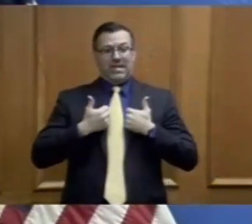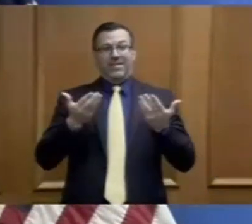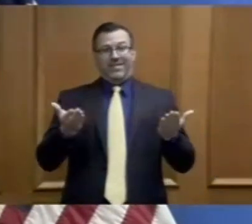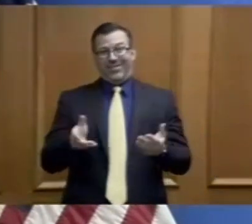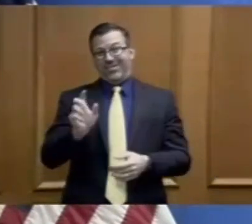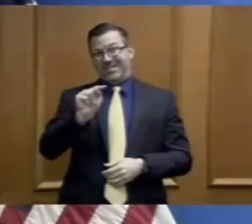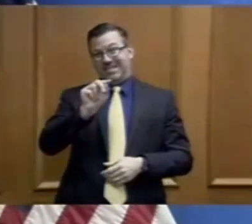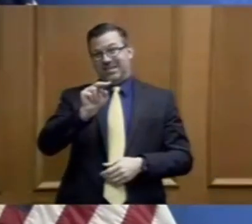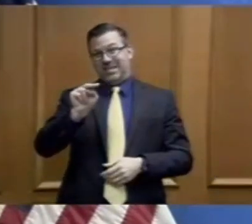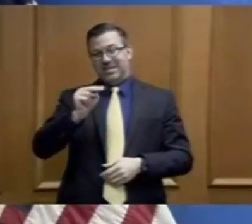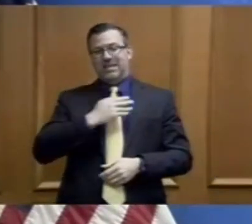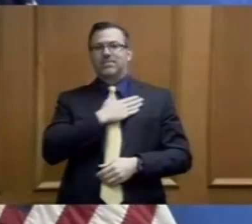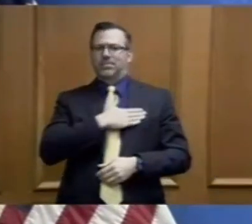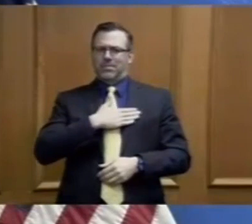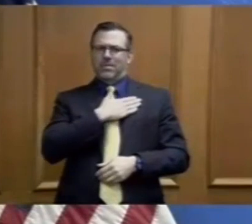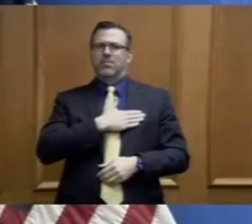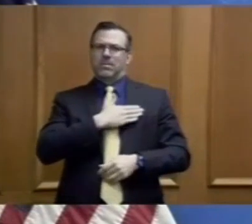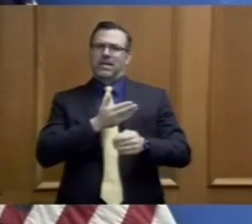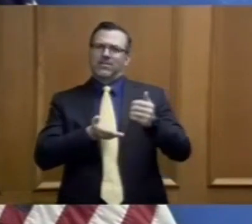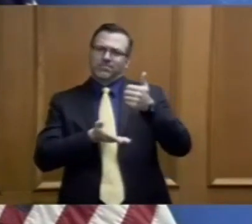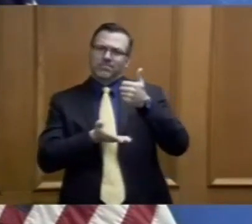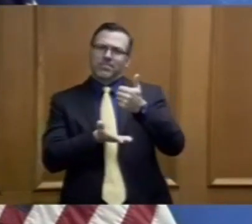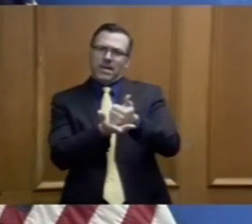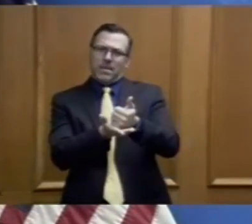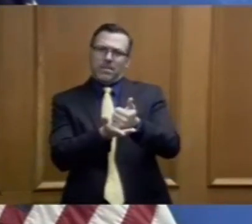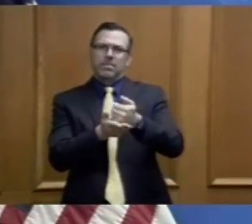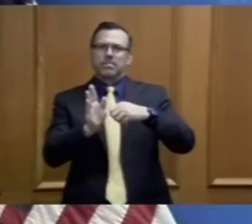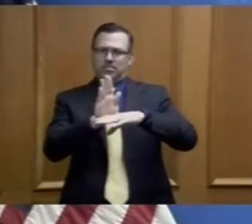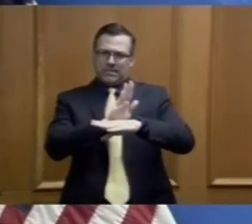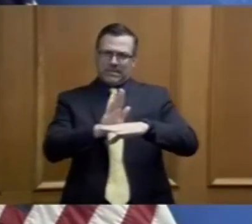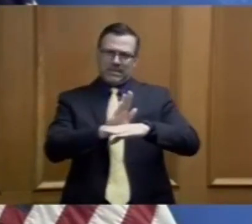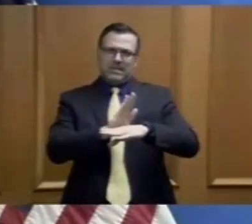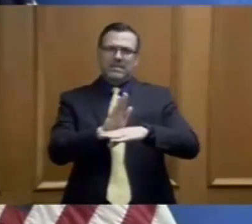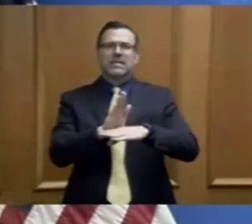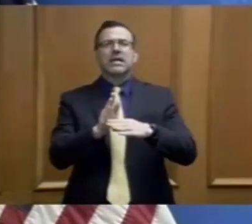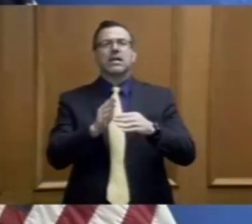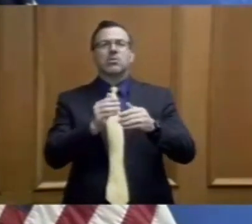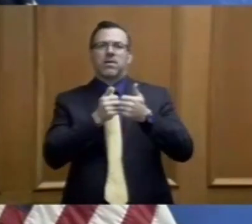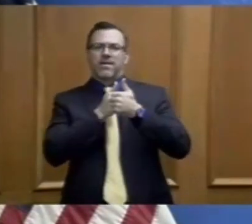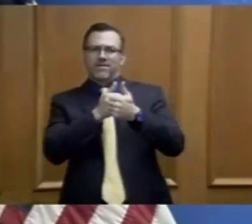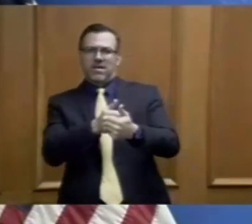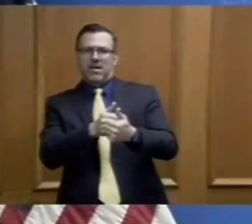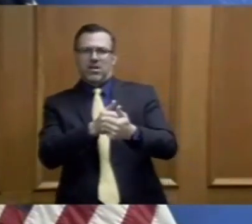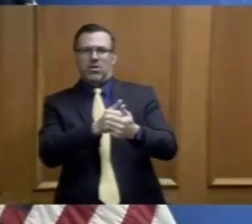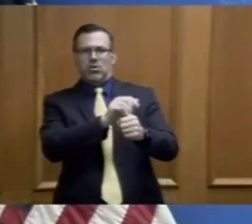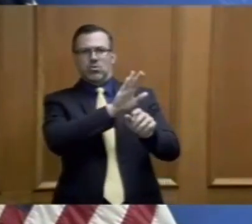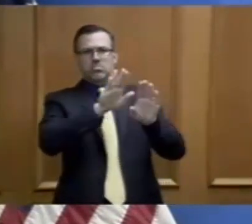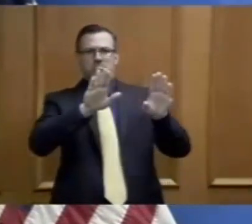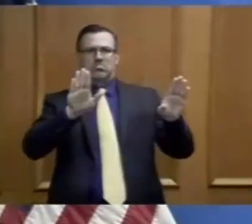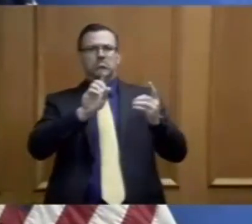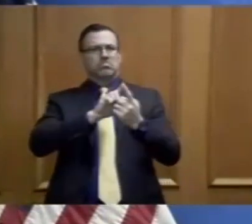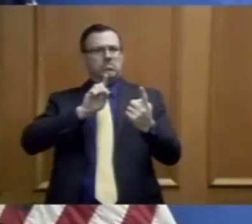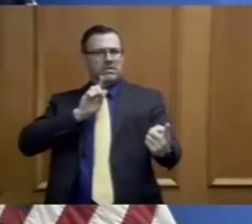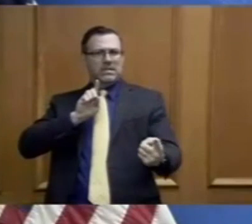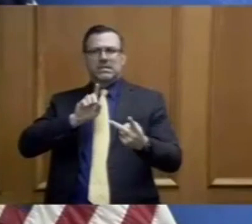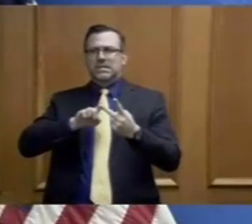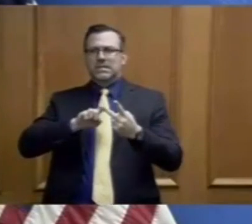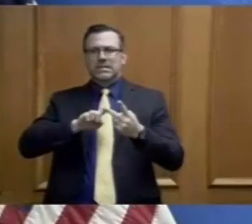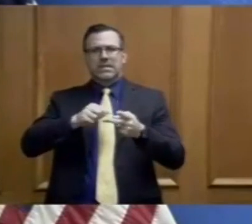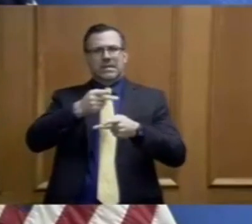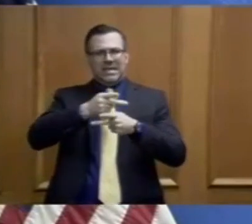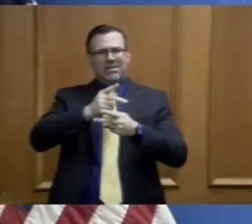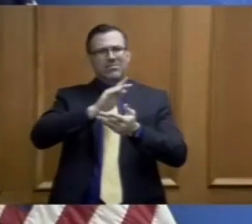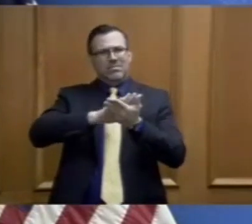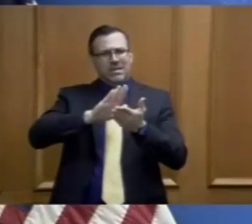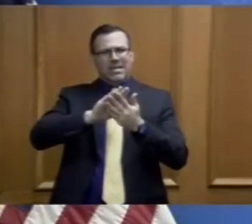same team with our businesses, to act responsibly by following guidelines for social distancing, hygiene, wearing